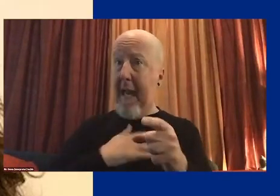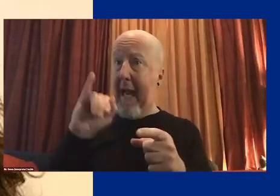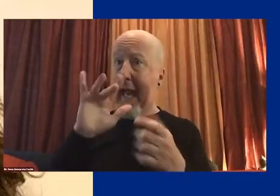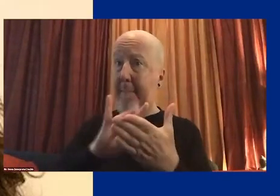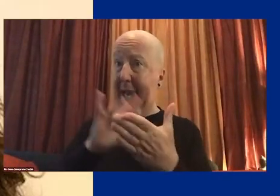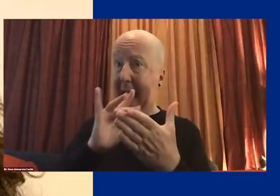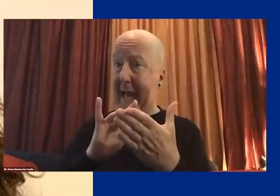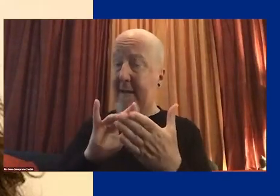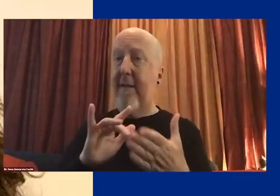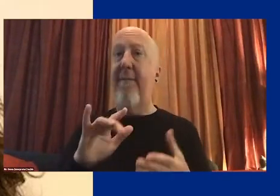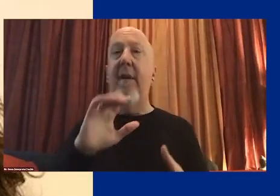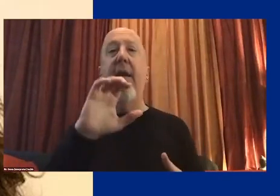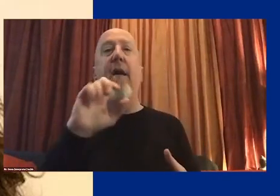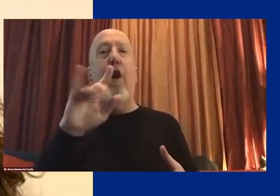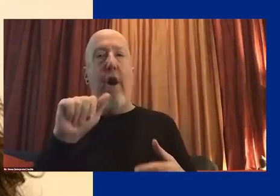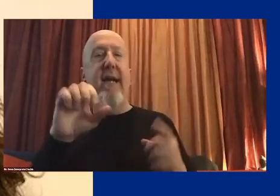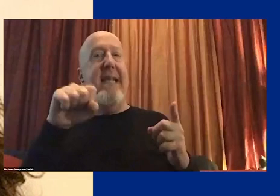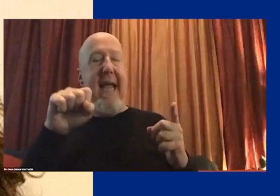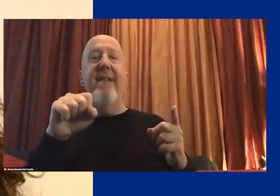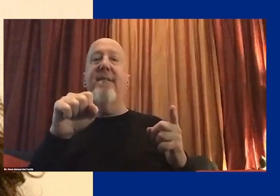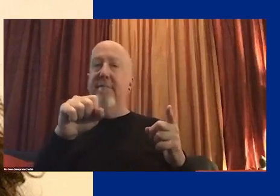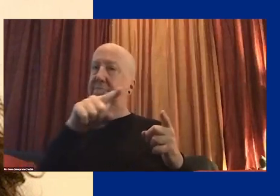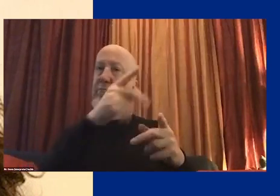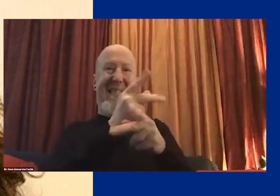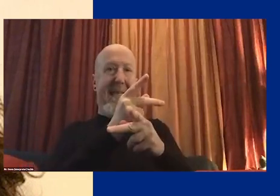This is Claudia. Yes, that would include any device that you use for your